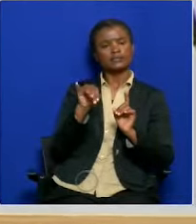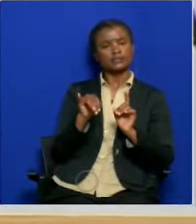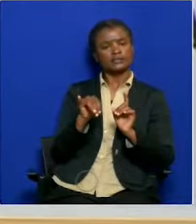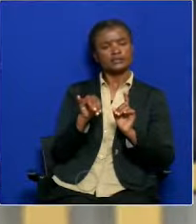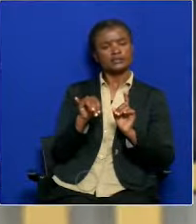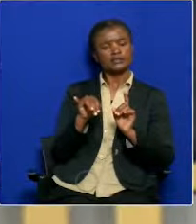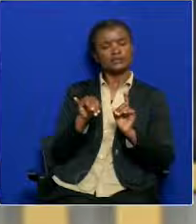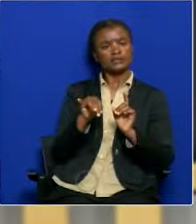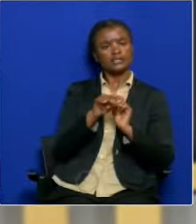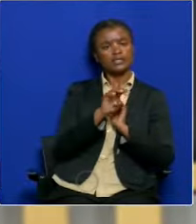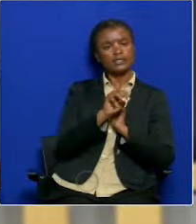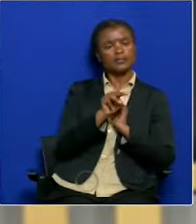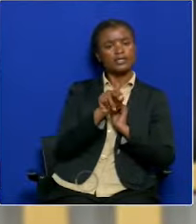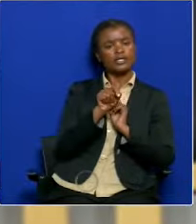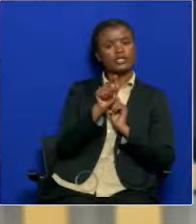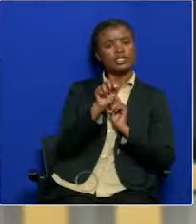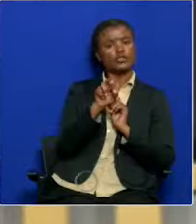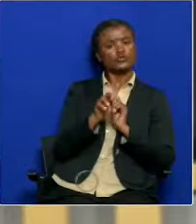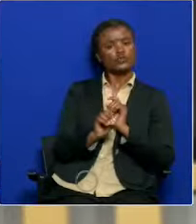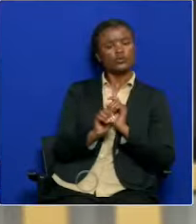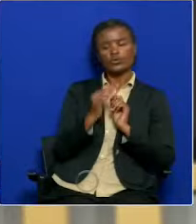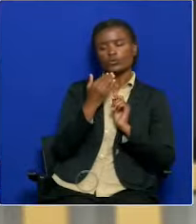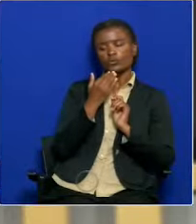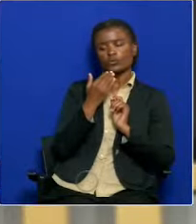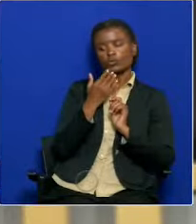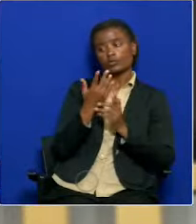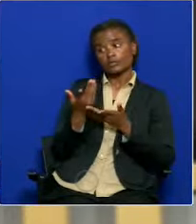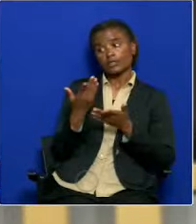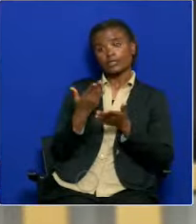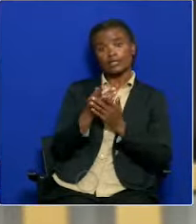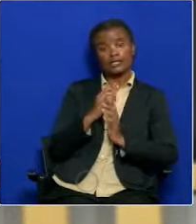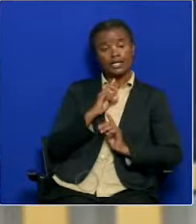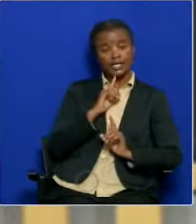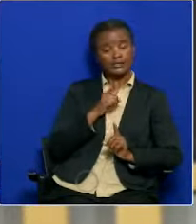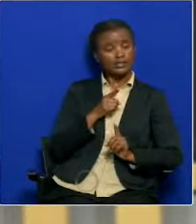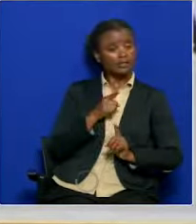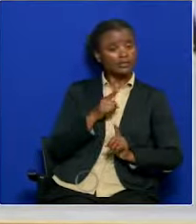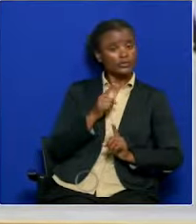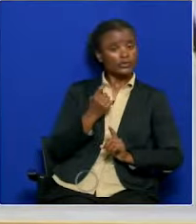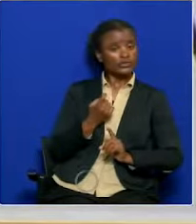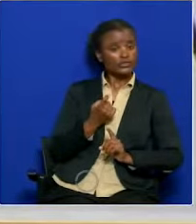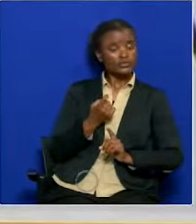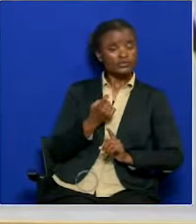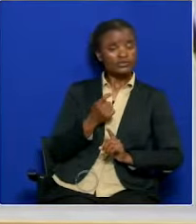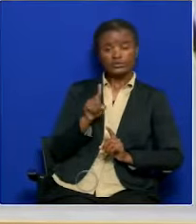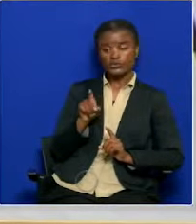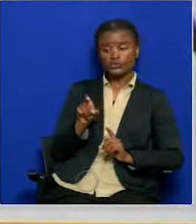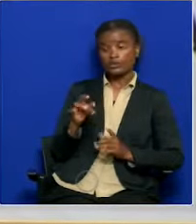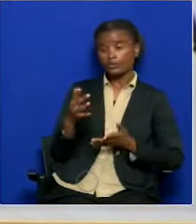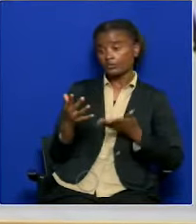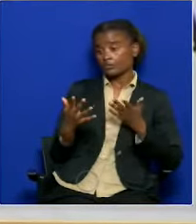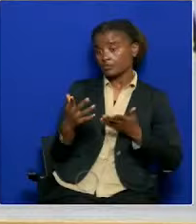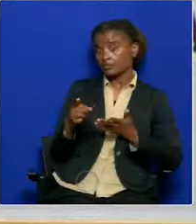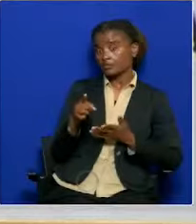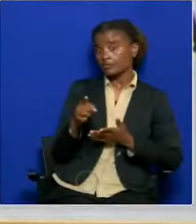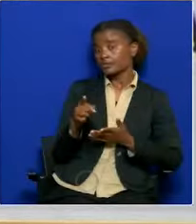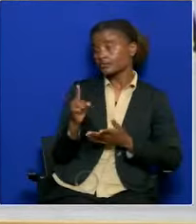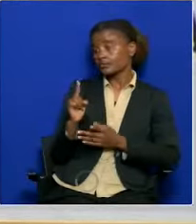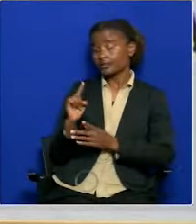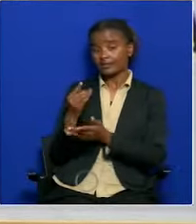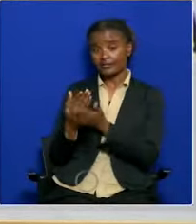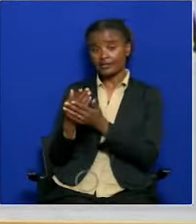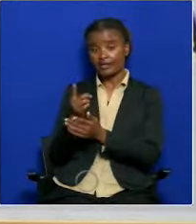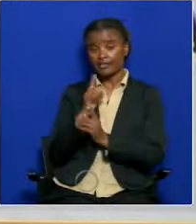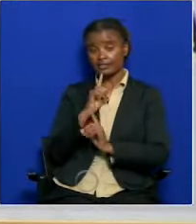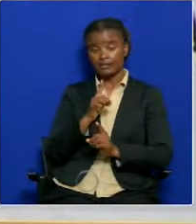If General, you are able to answer the question, I can direct it to you. Otherwise, Ms. Yeah. Bowe might be helpful. Commissioner, I don't